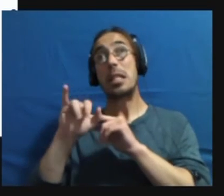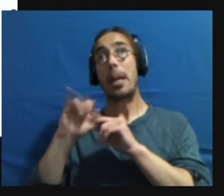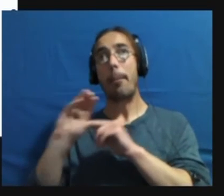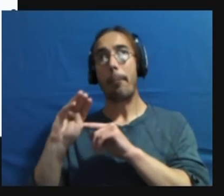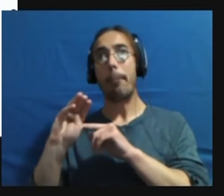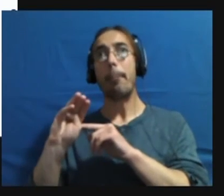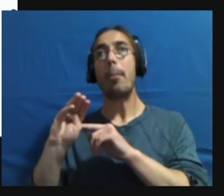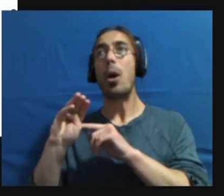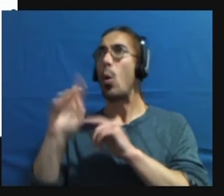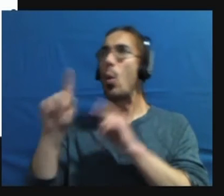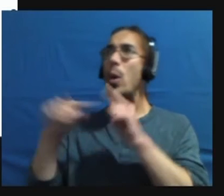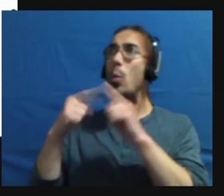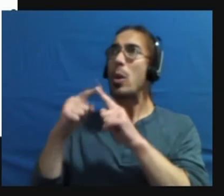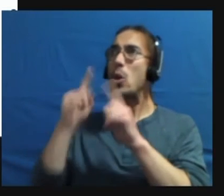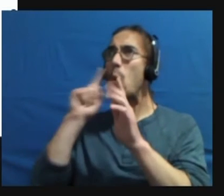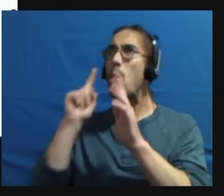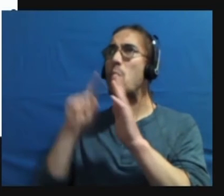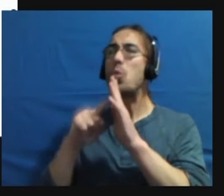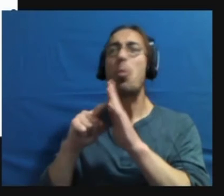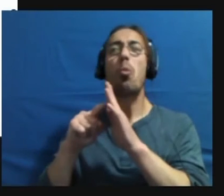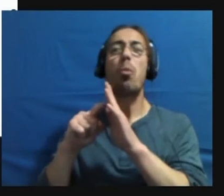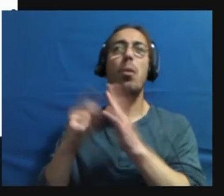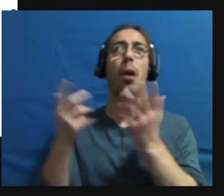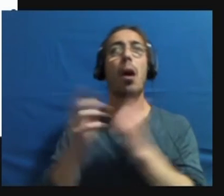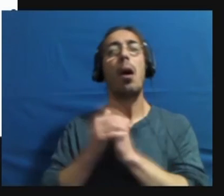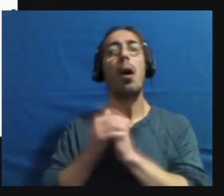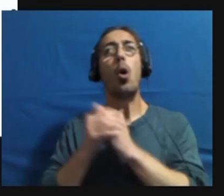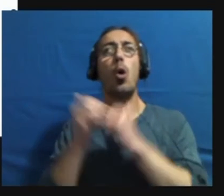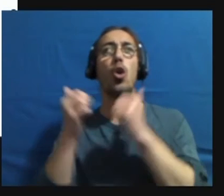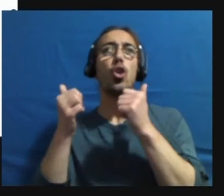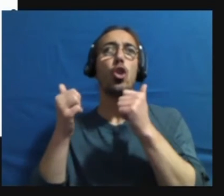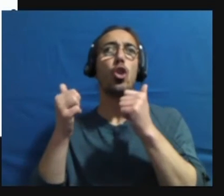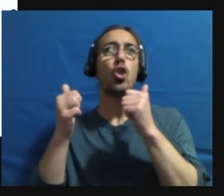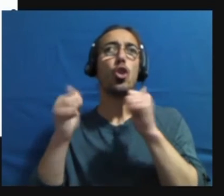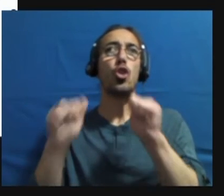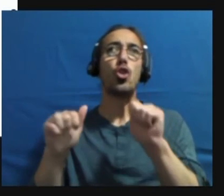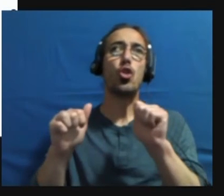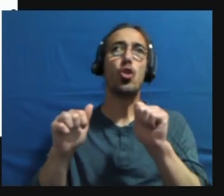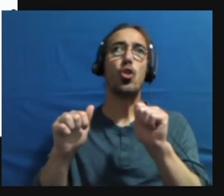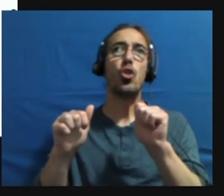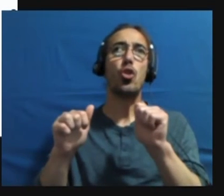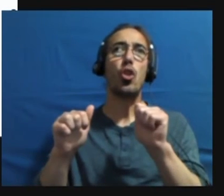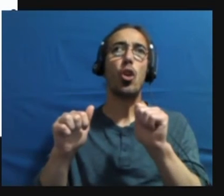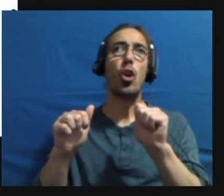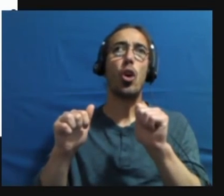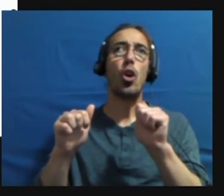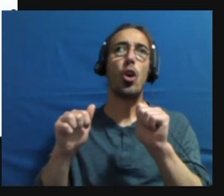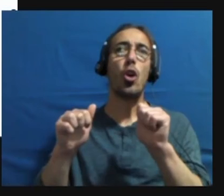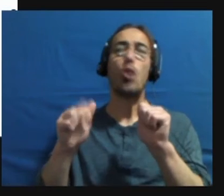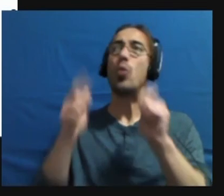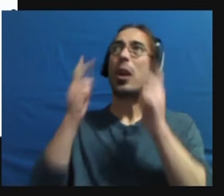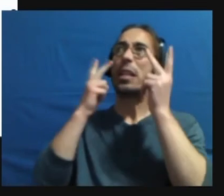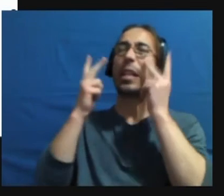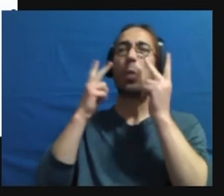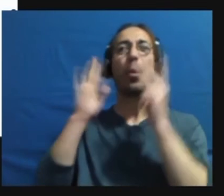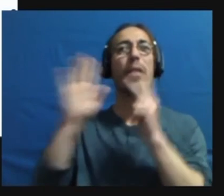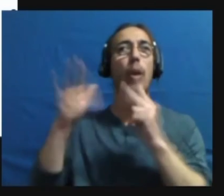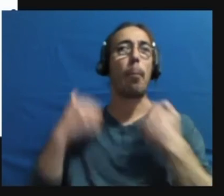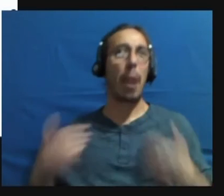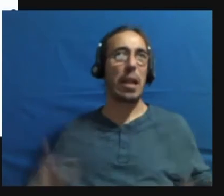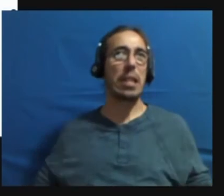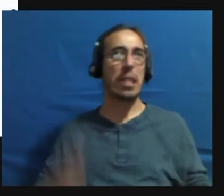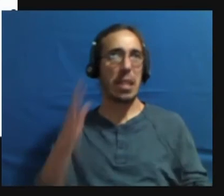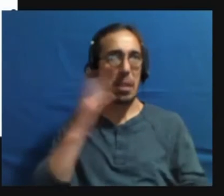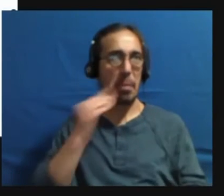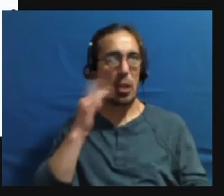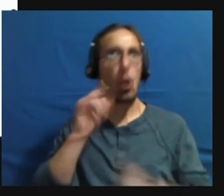we might start to think of what their bodies might be experiencing during that stim. And then